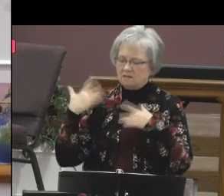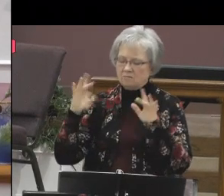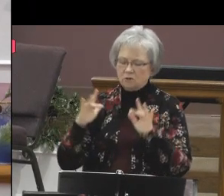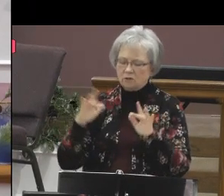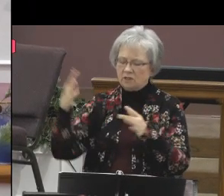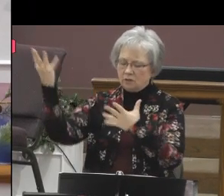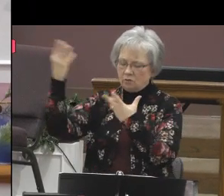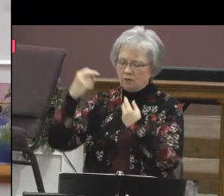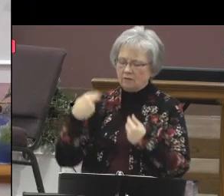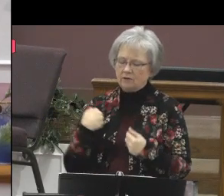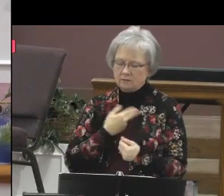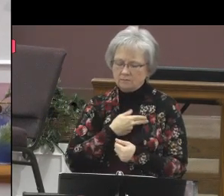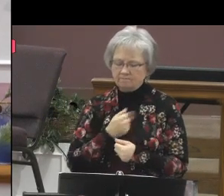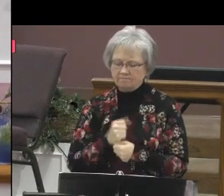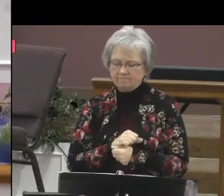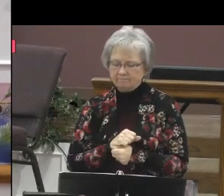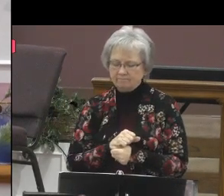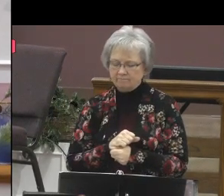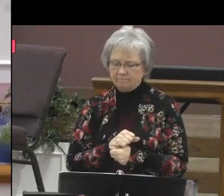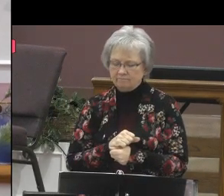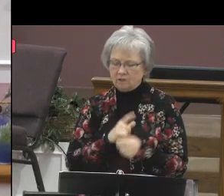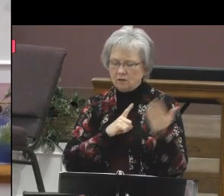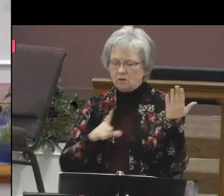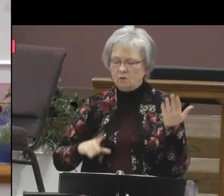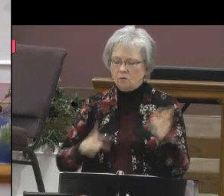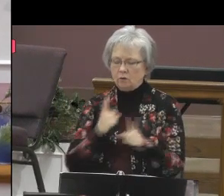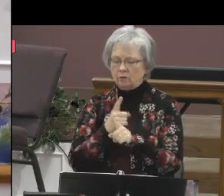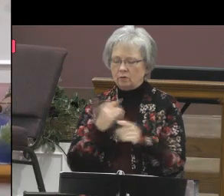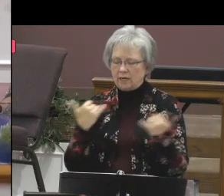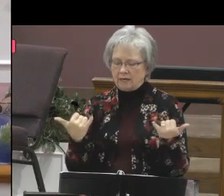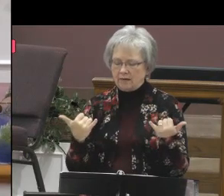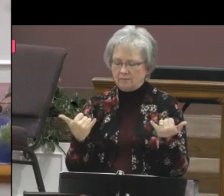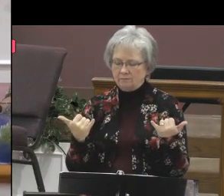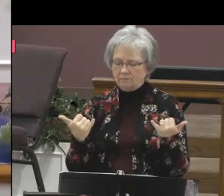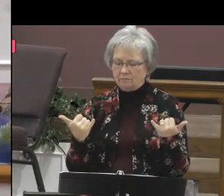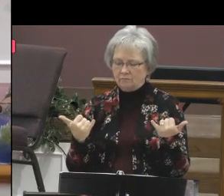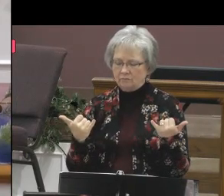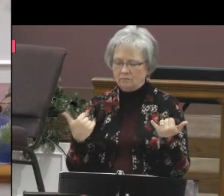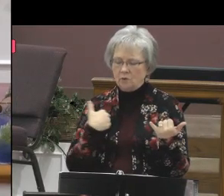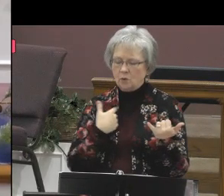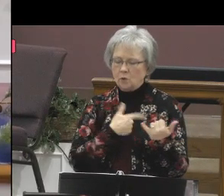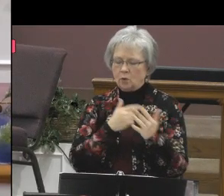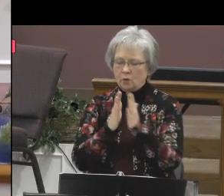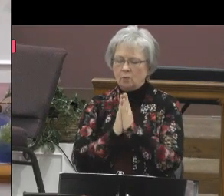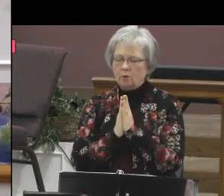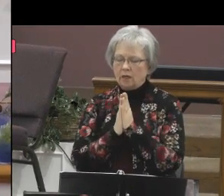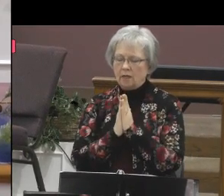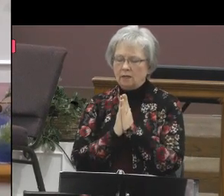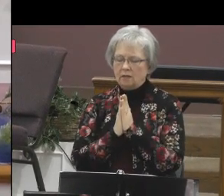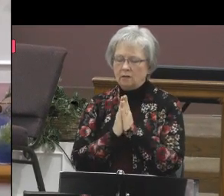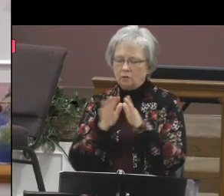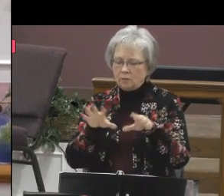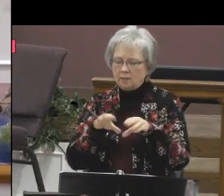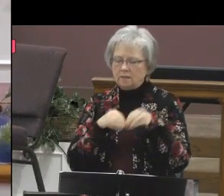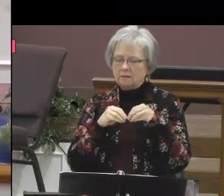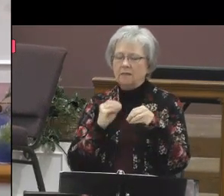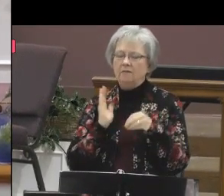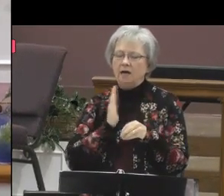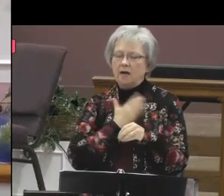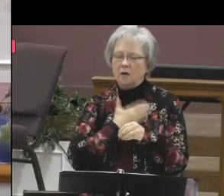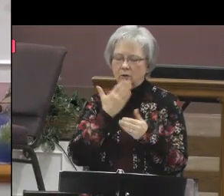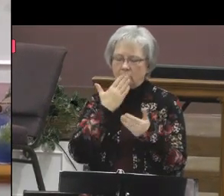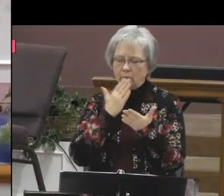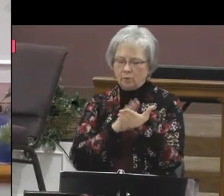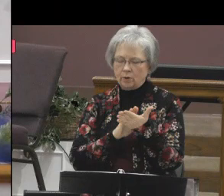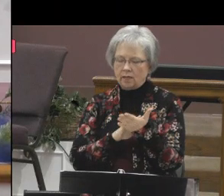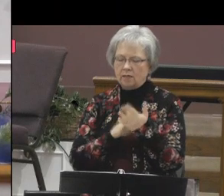us. Lord, right now, we pray that you would receive our praise and our